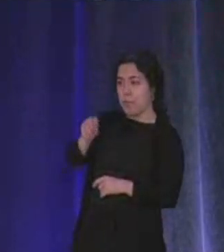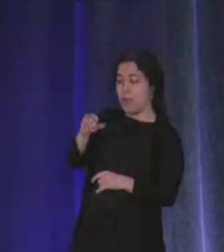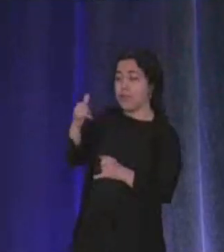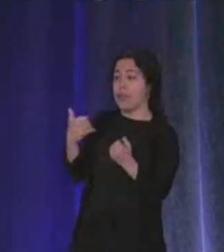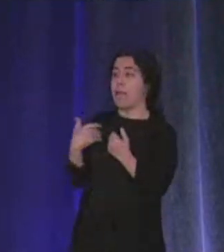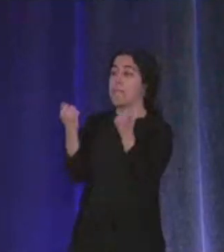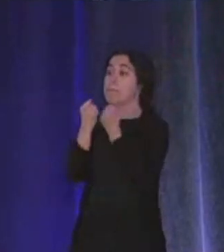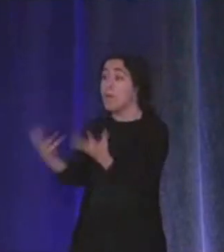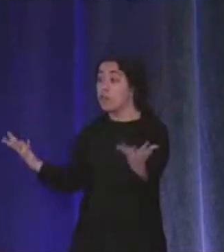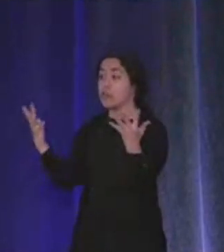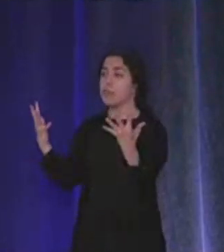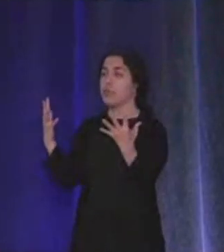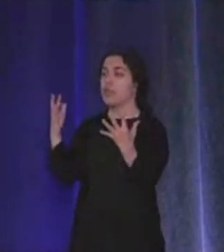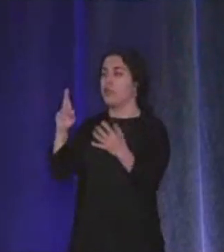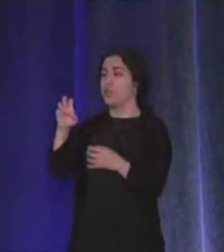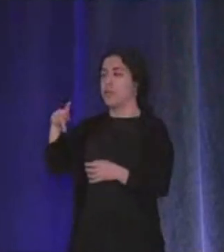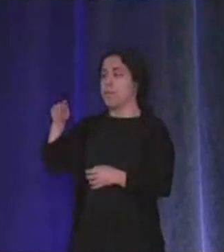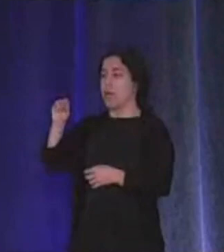for your apps.